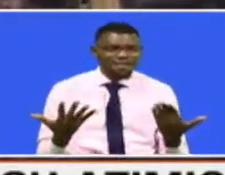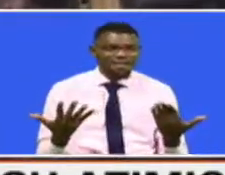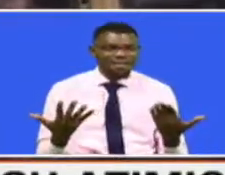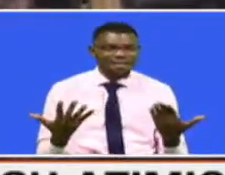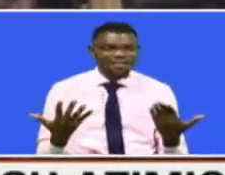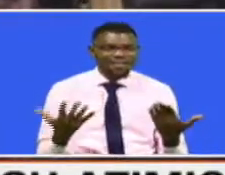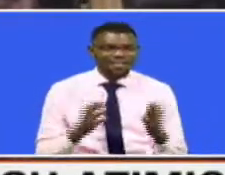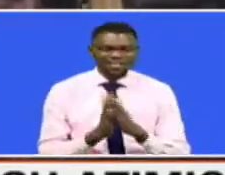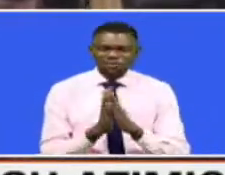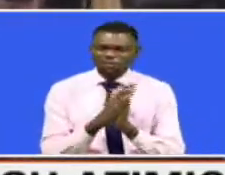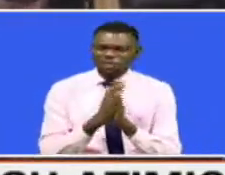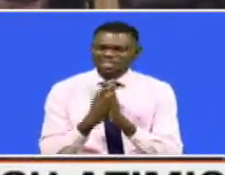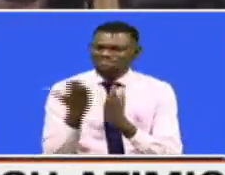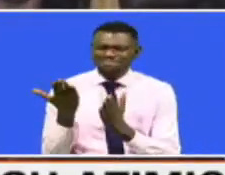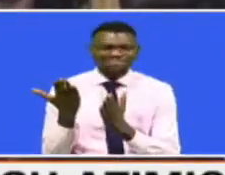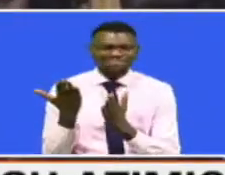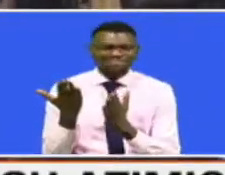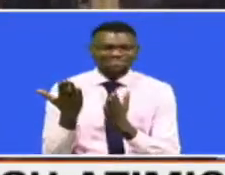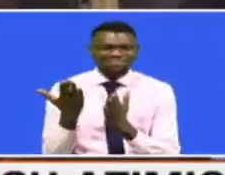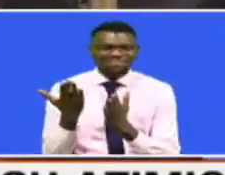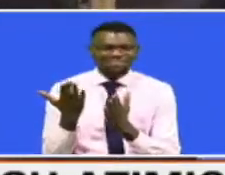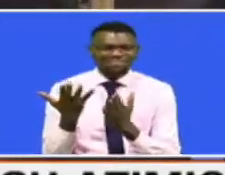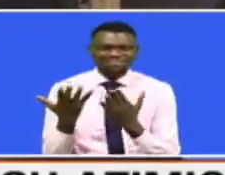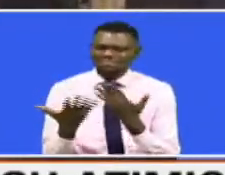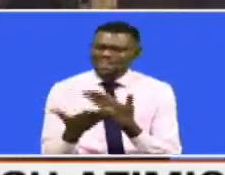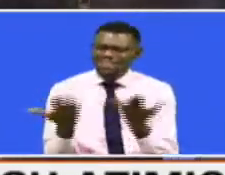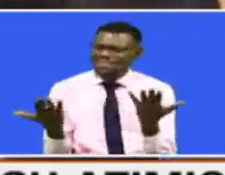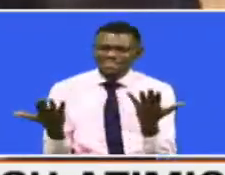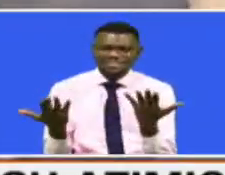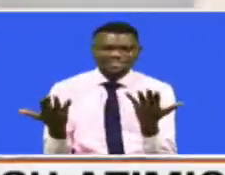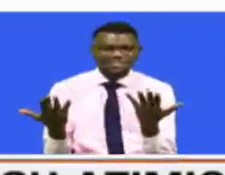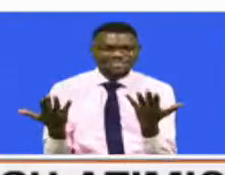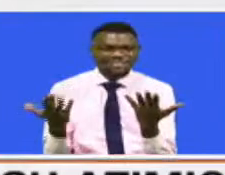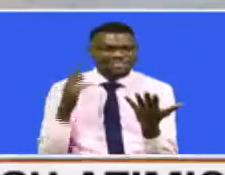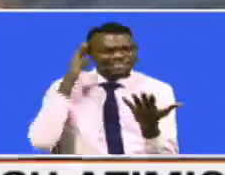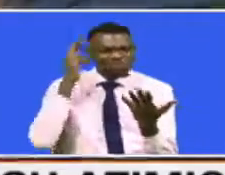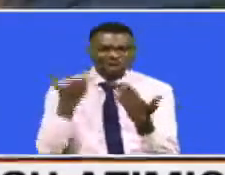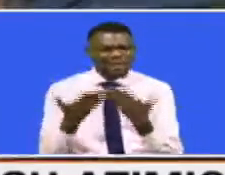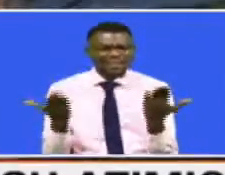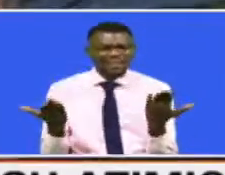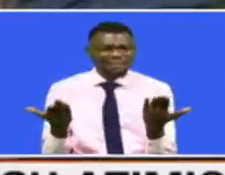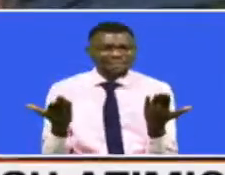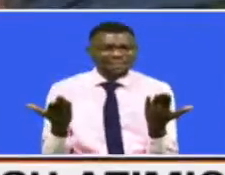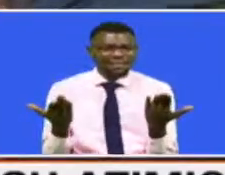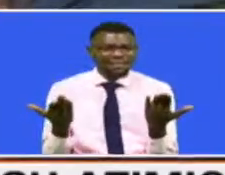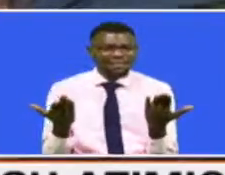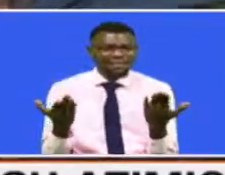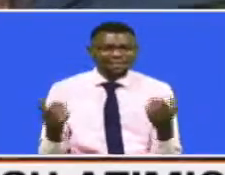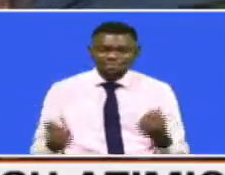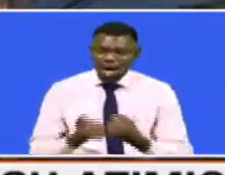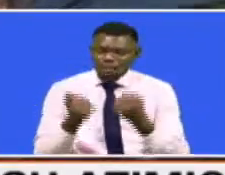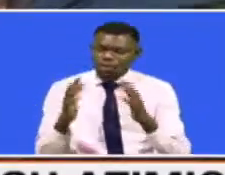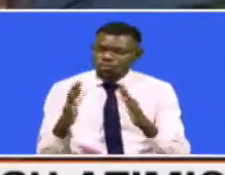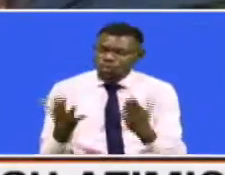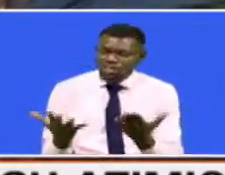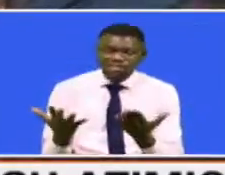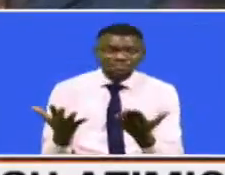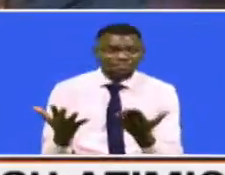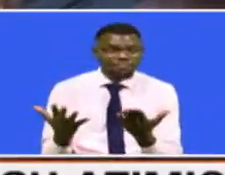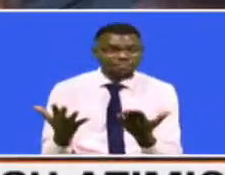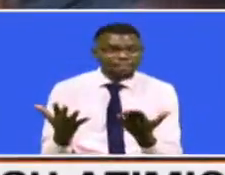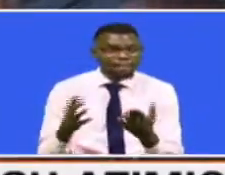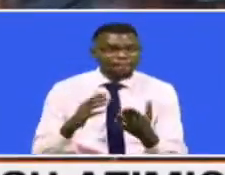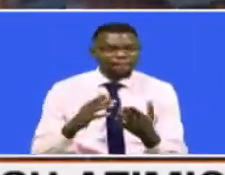is a fallacy. How would the government done a coup against itself? What's happened is what